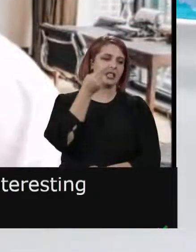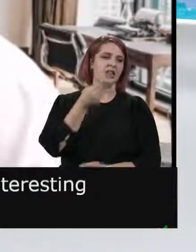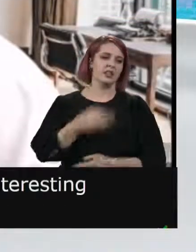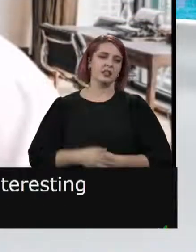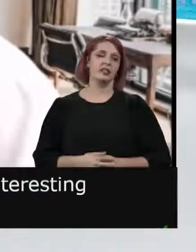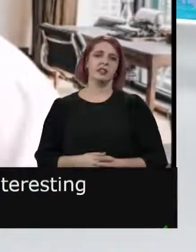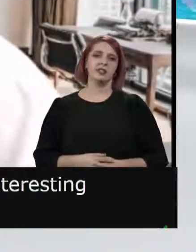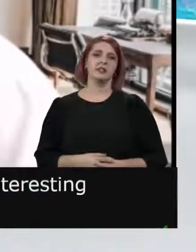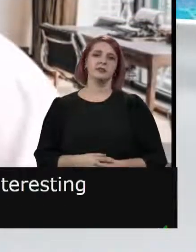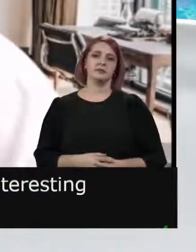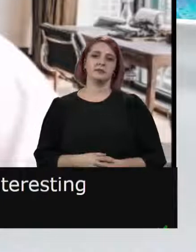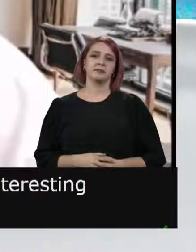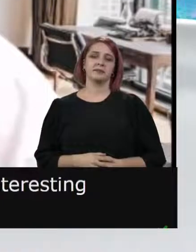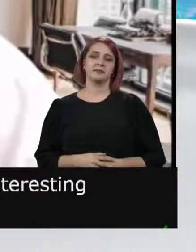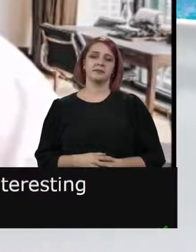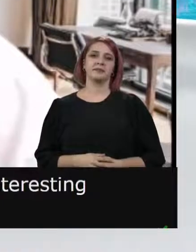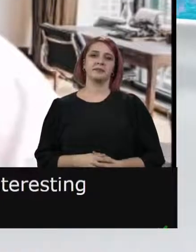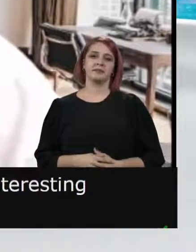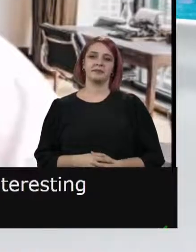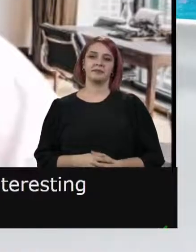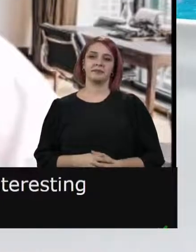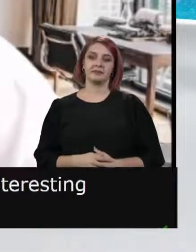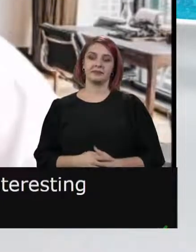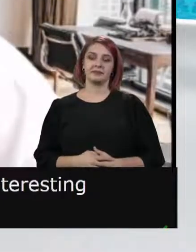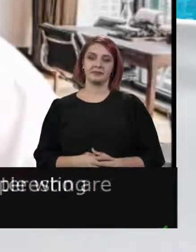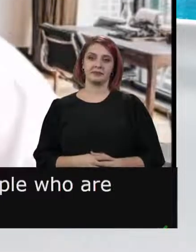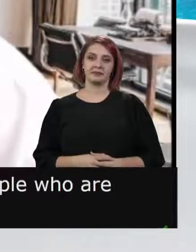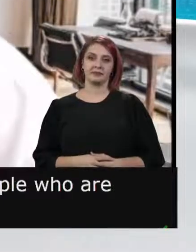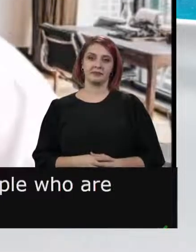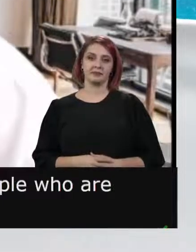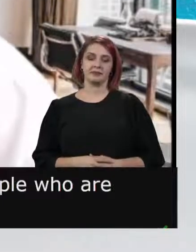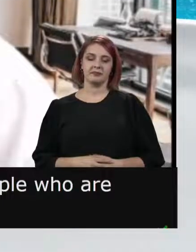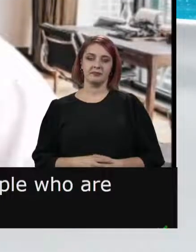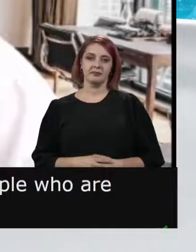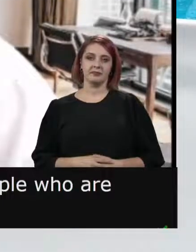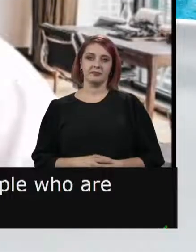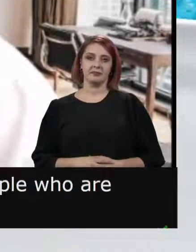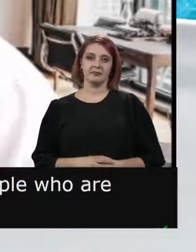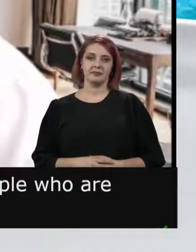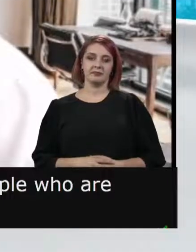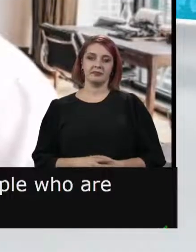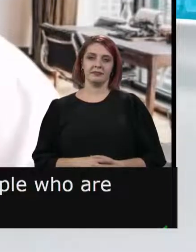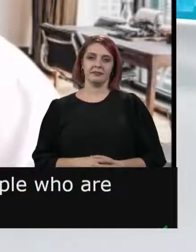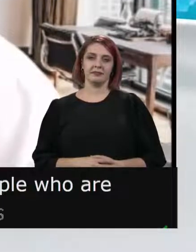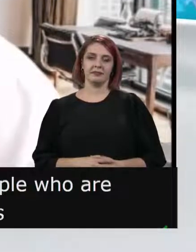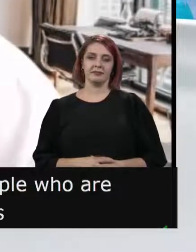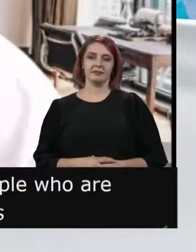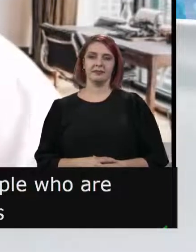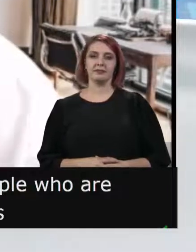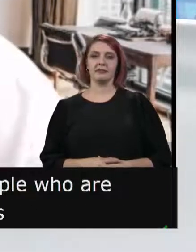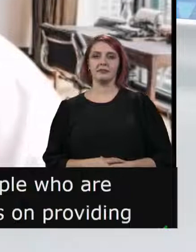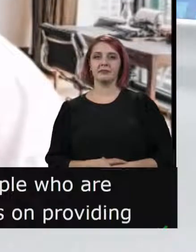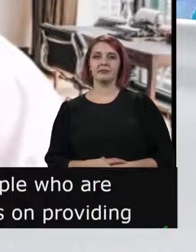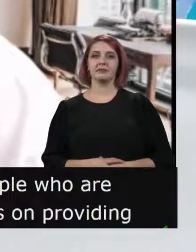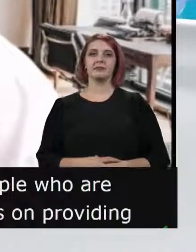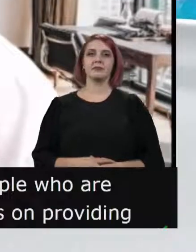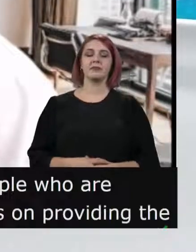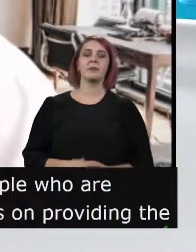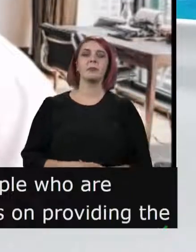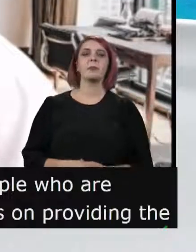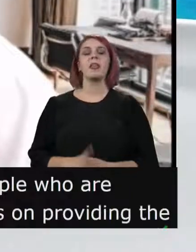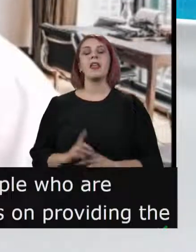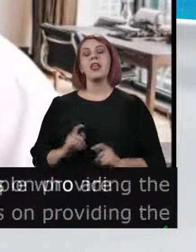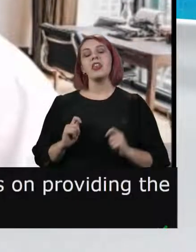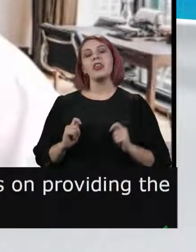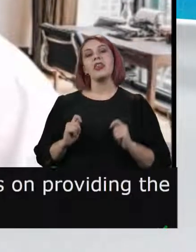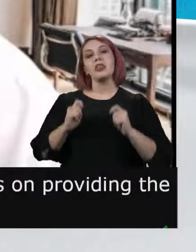the people who are working with the industry to do is to really focus on providing the quality of interaction that people